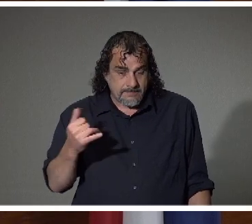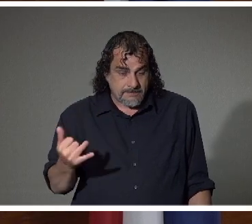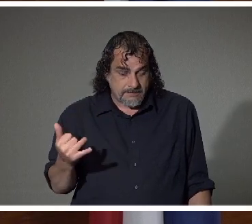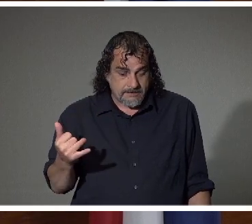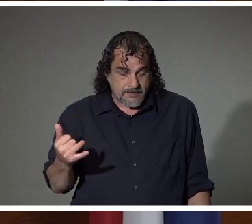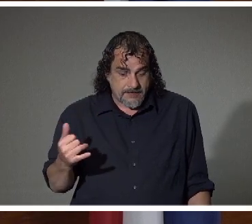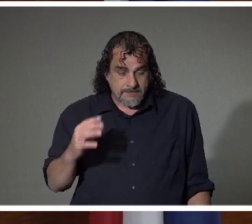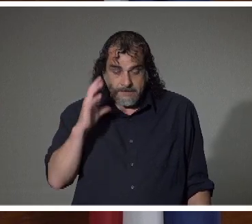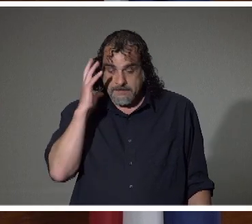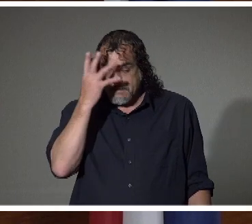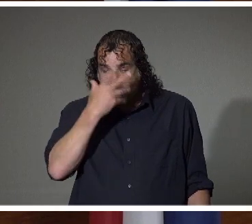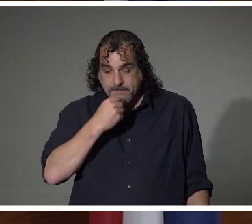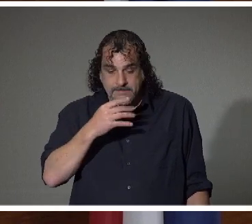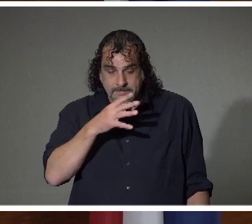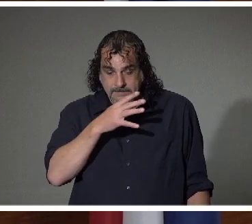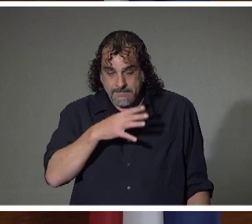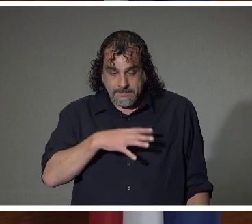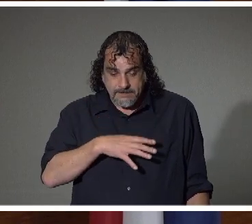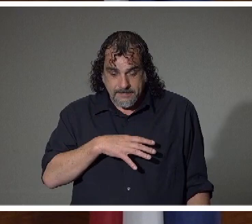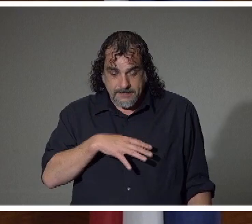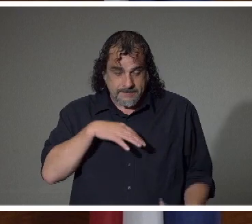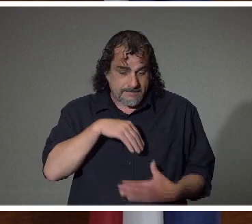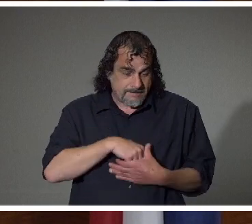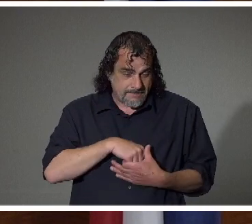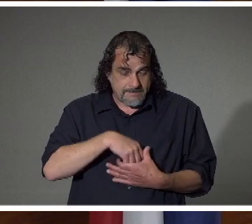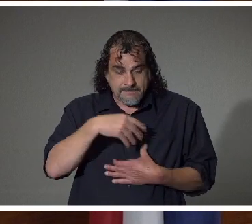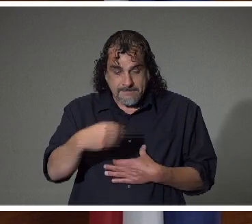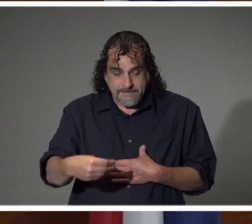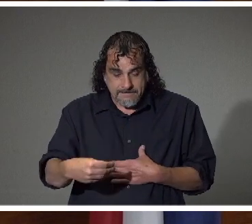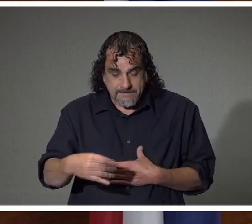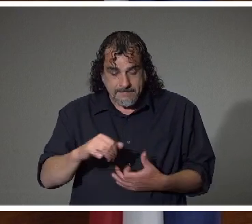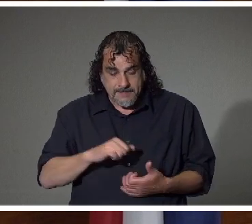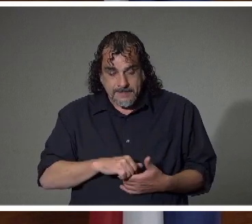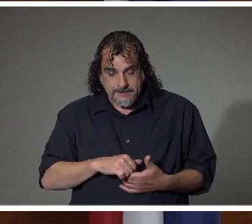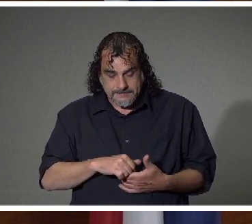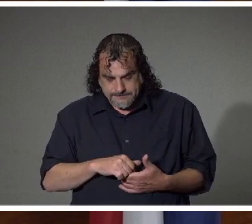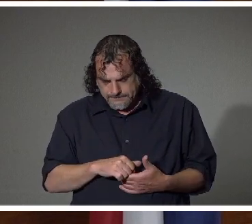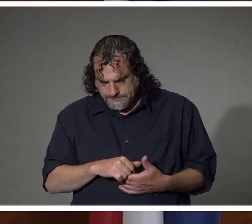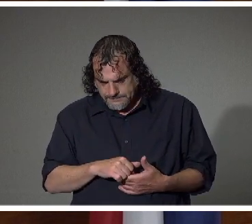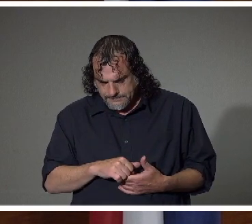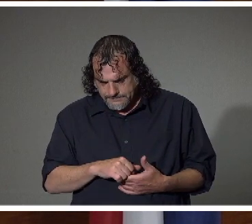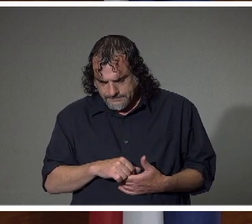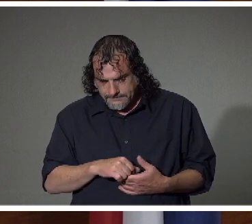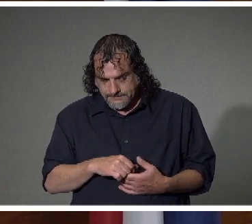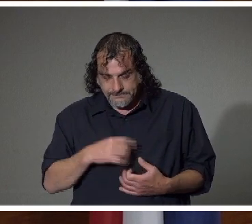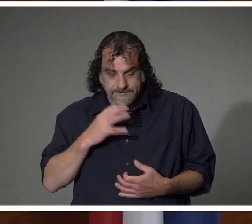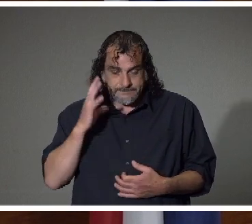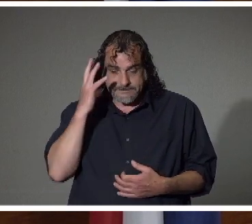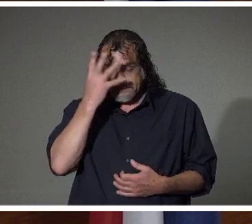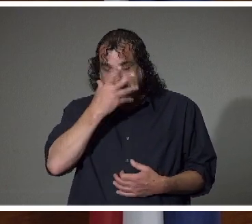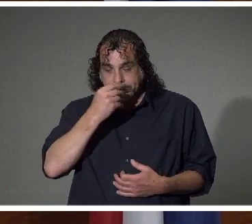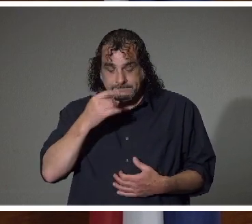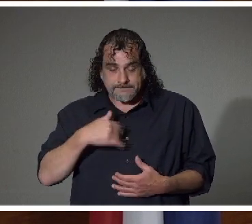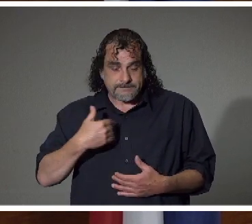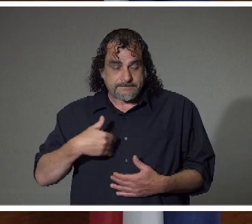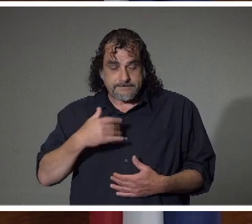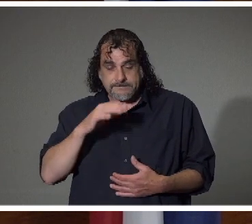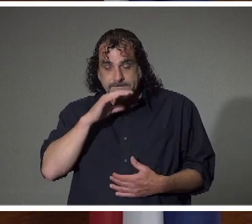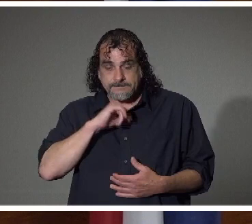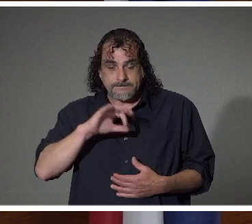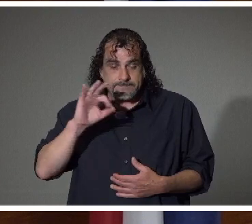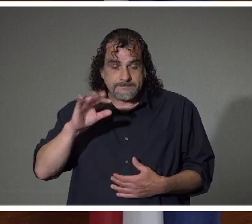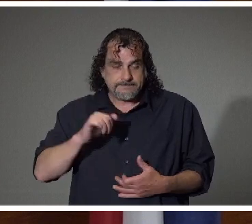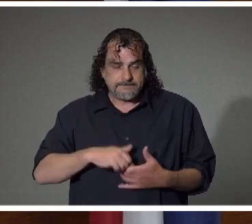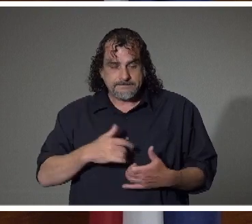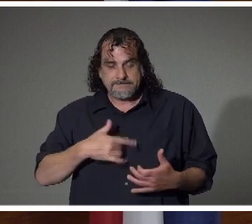a beautiful woman inside and out, and at the ripe young age of 90 is still